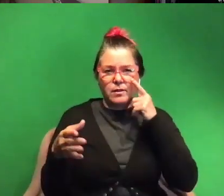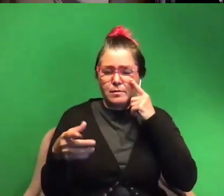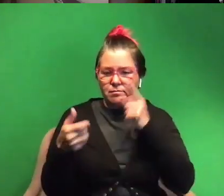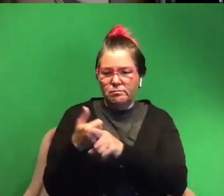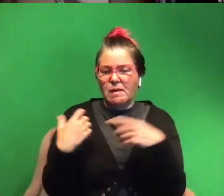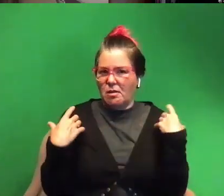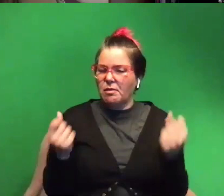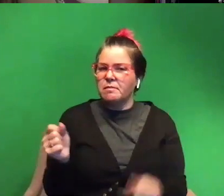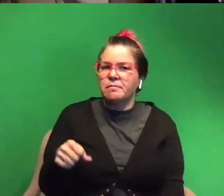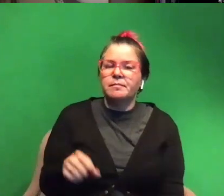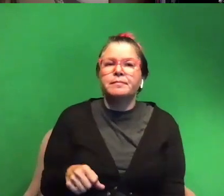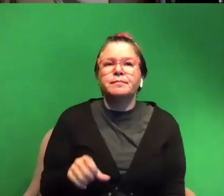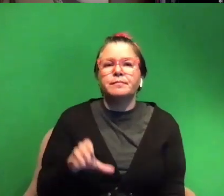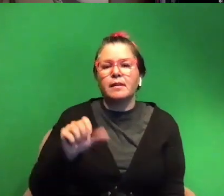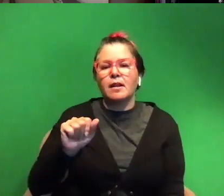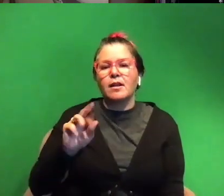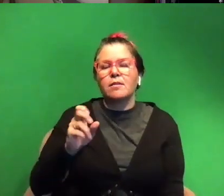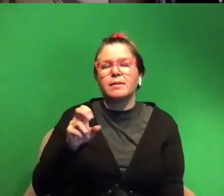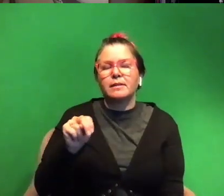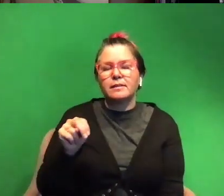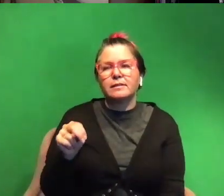healthy. The Caribbean itself,